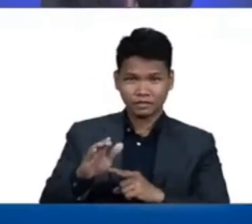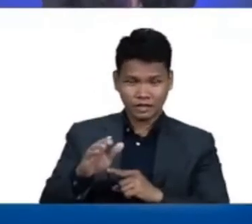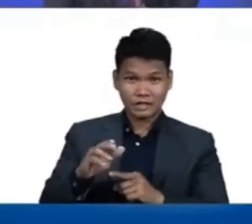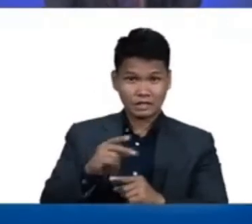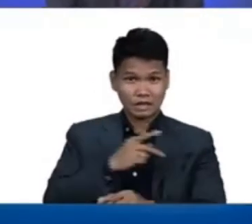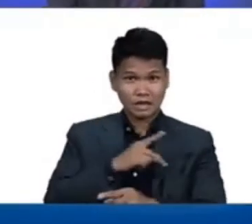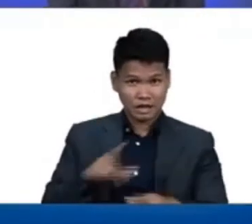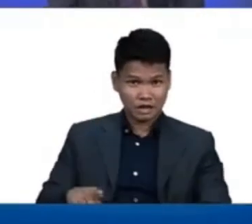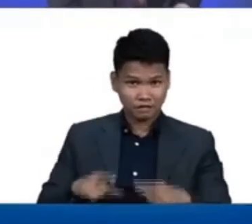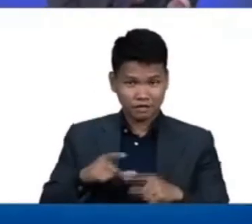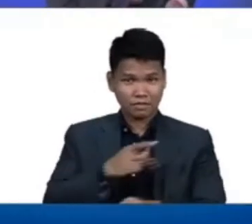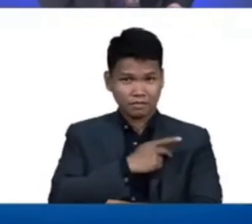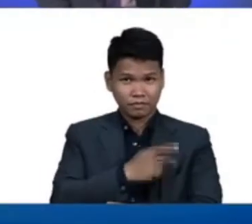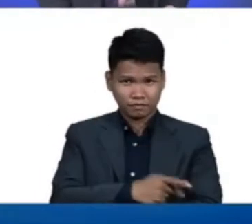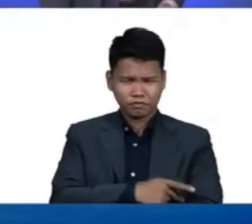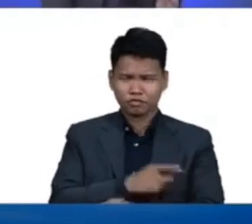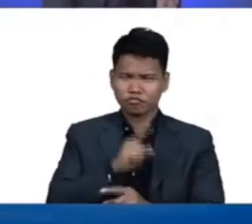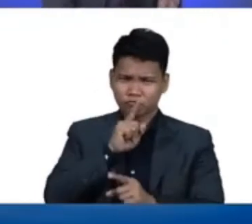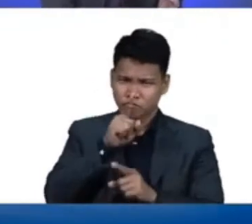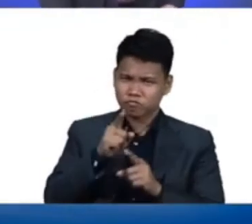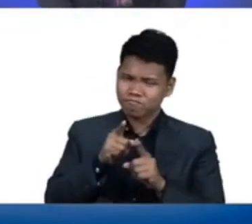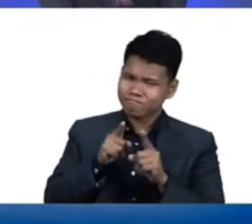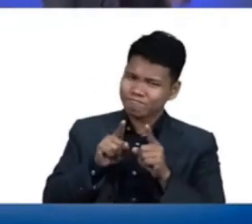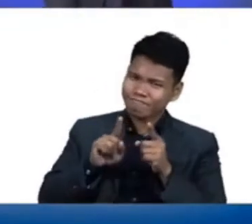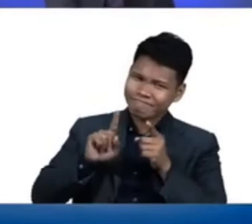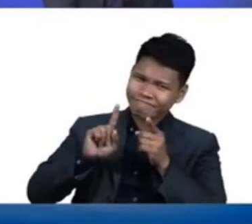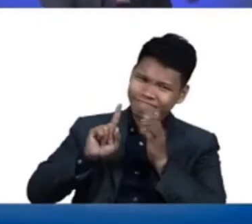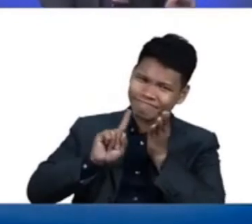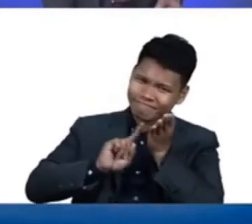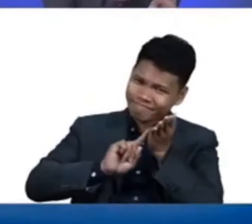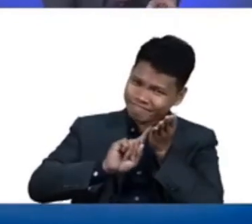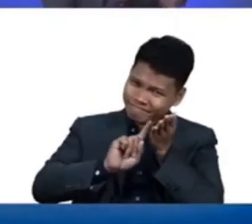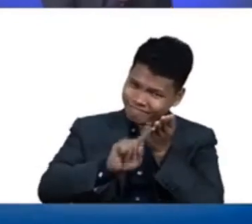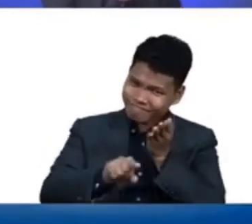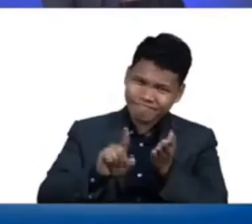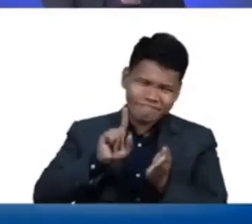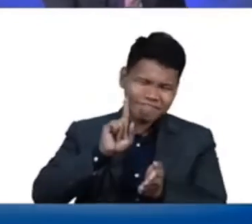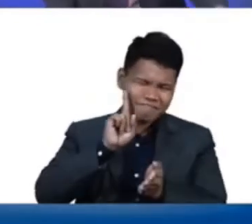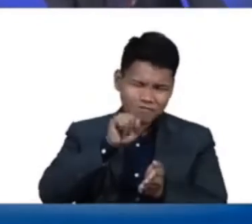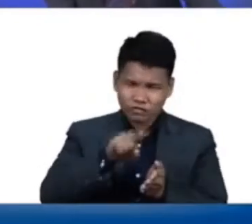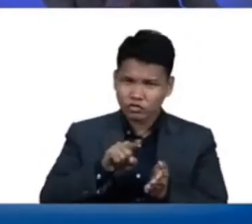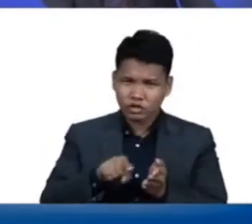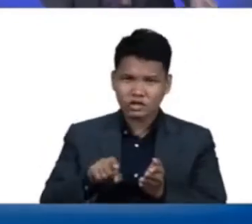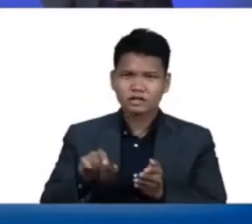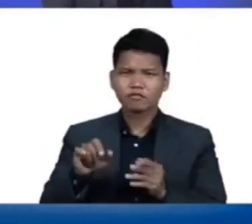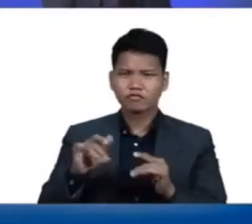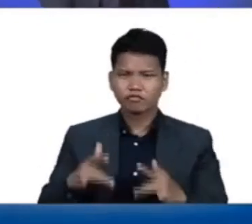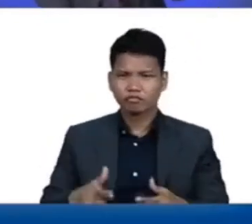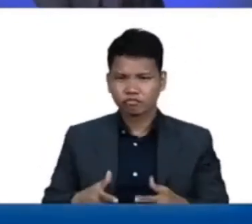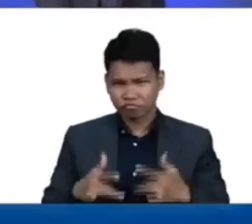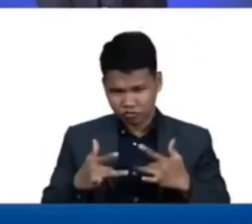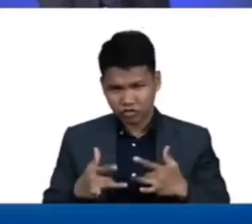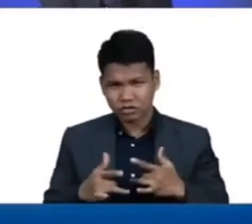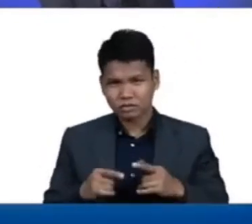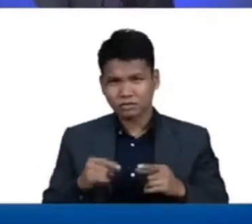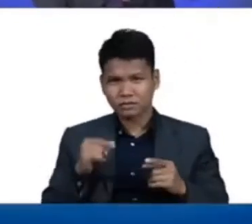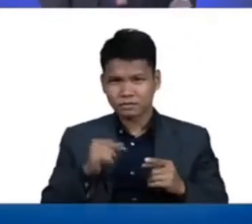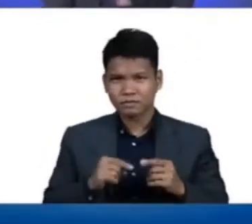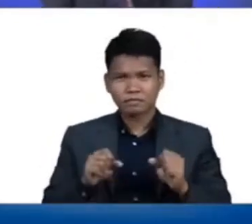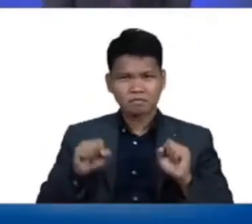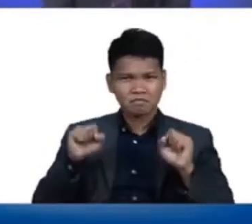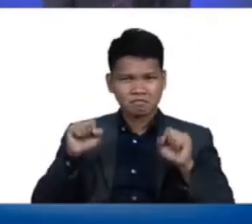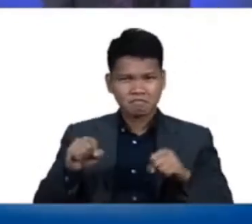living powerful sharper than two aged sword ito po ay buhay ito po ay